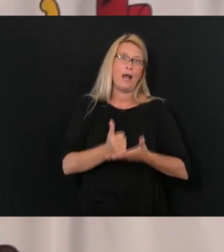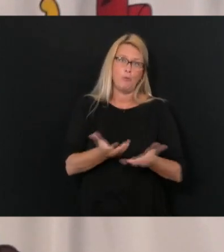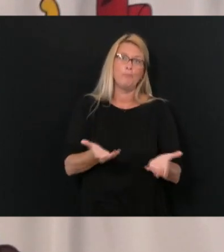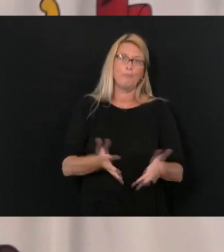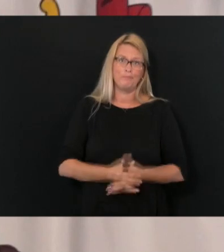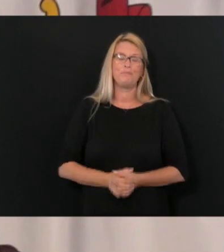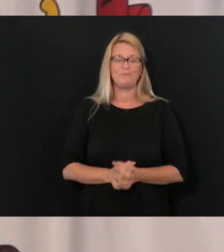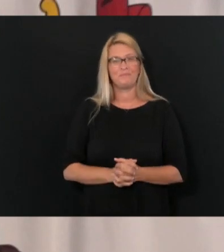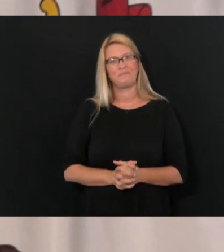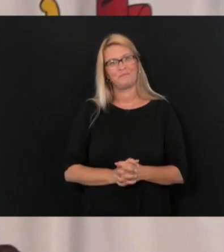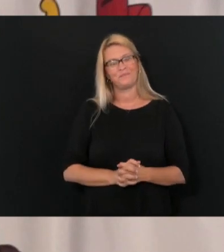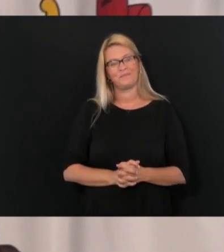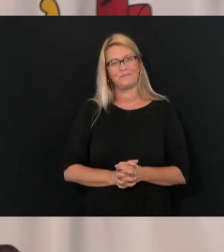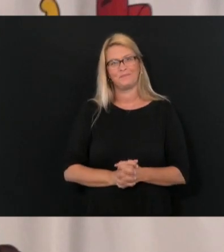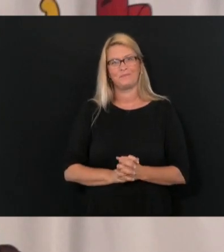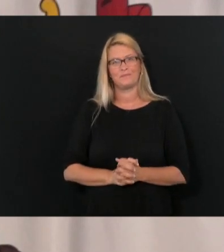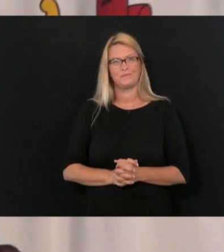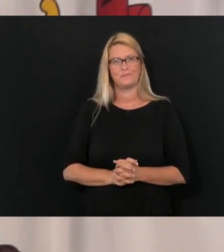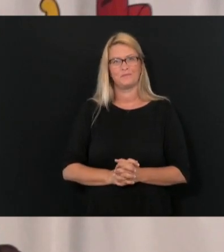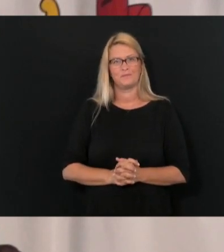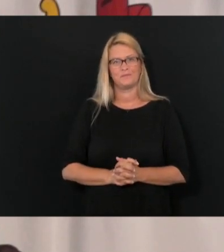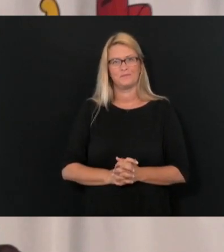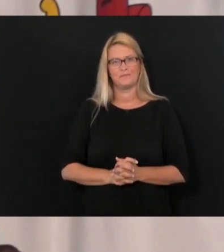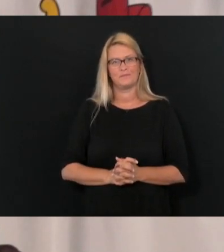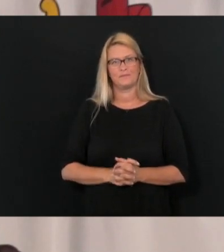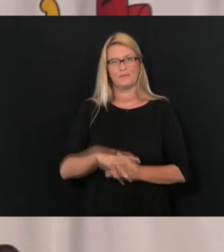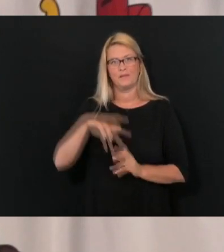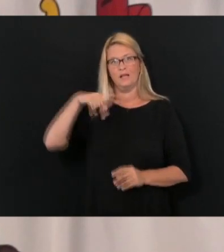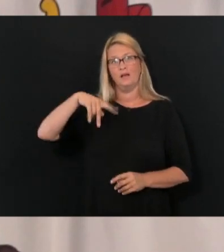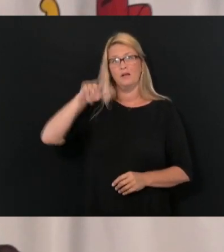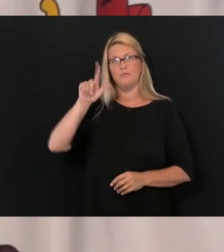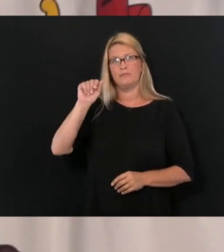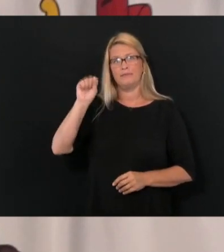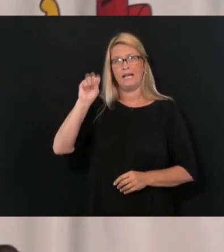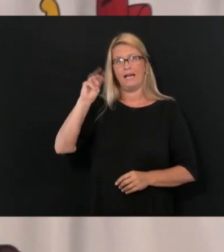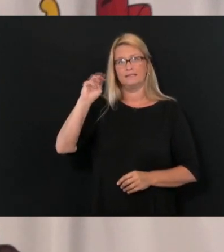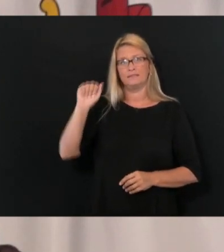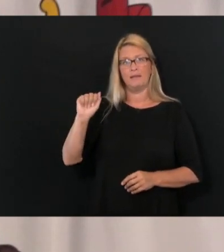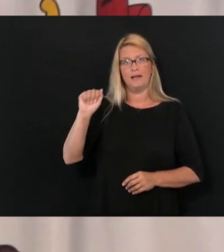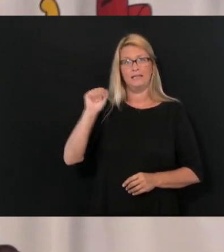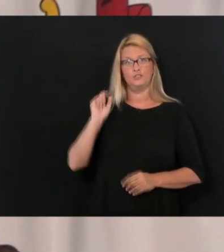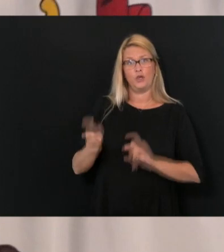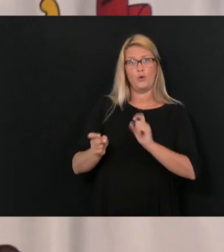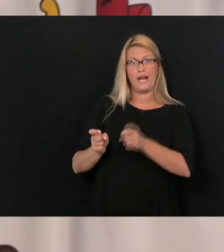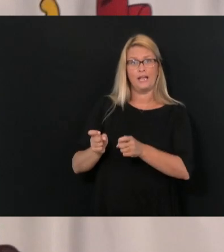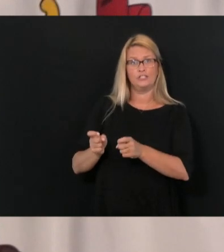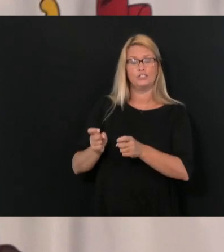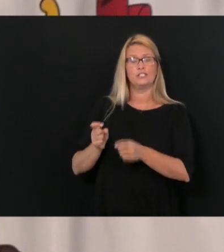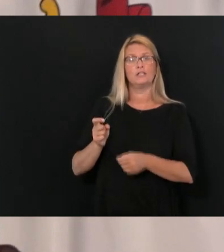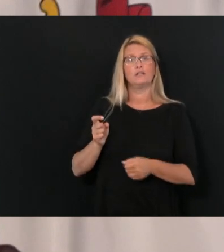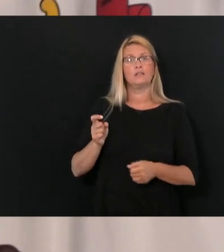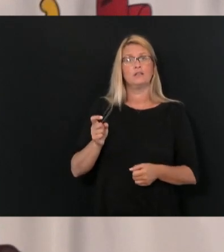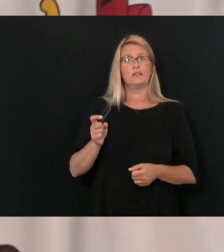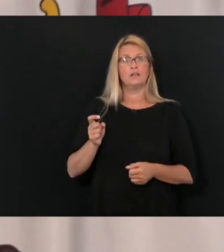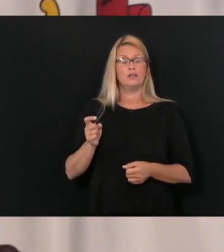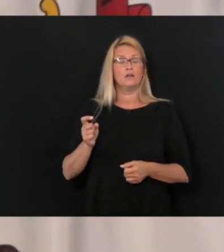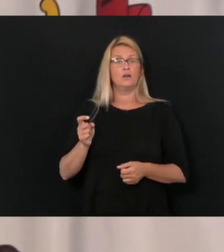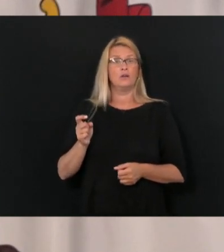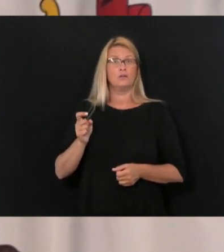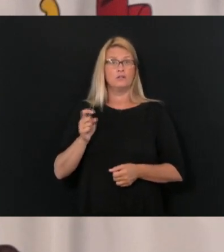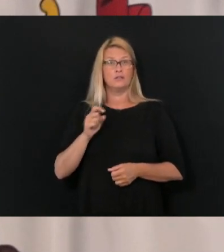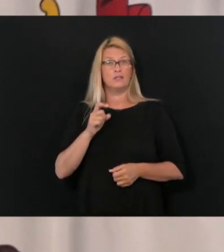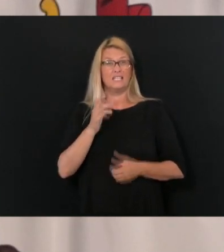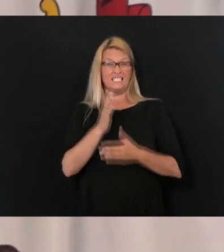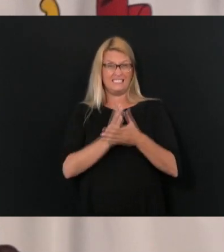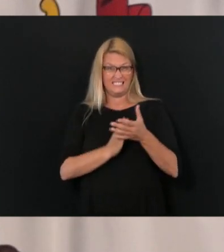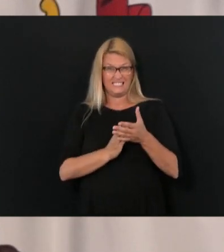with the volunteer fire departments. On plasma donation, we have received some calls regarding plasma donation in West Virginia. There are